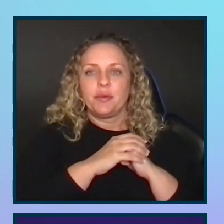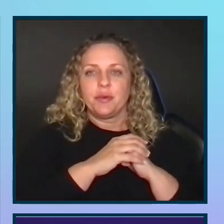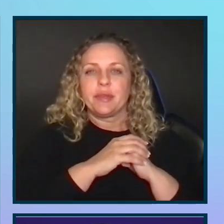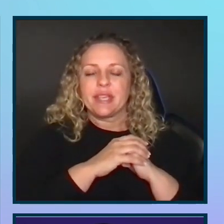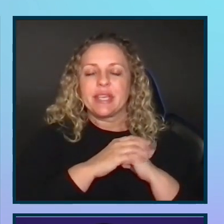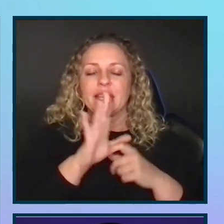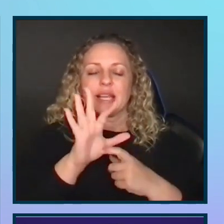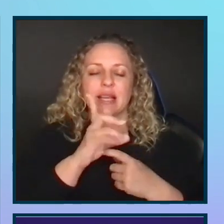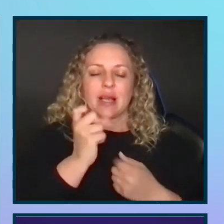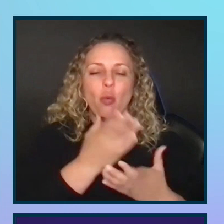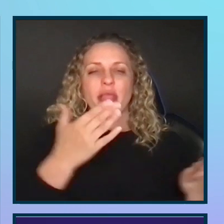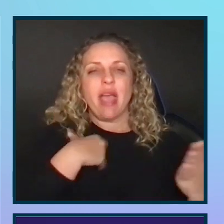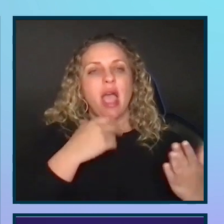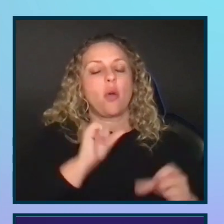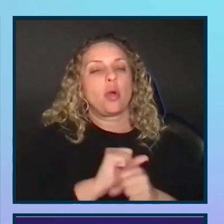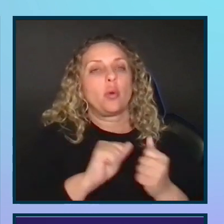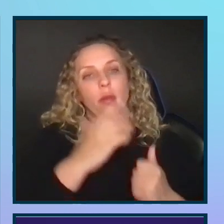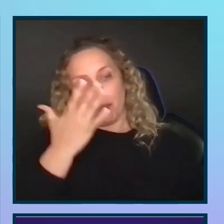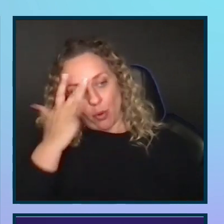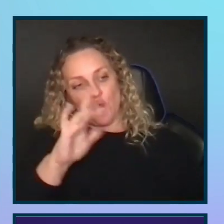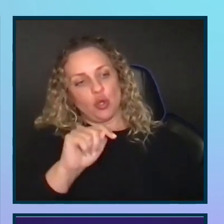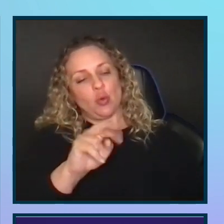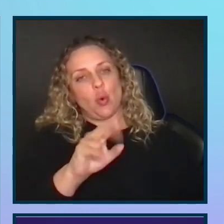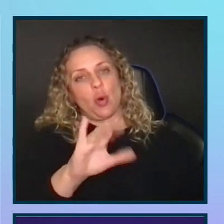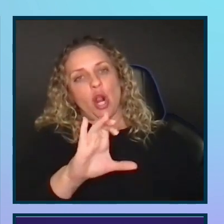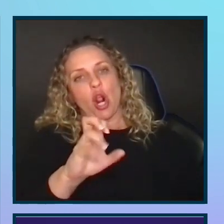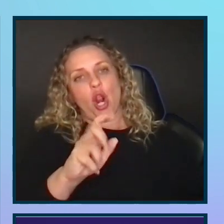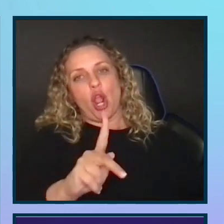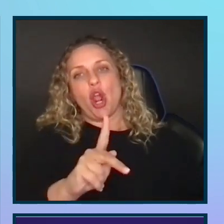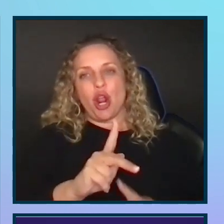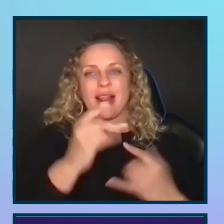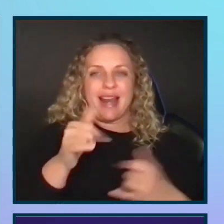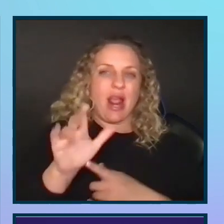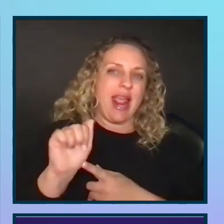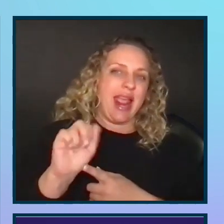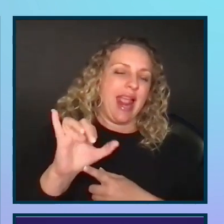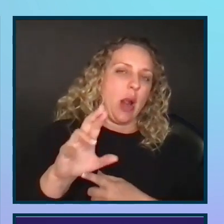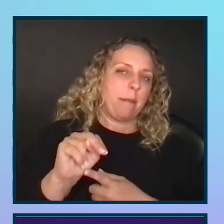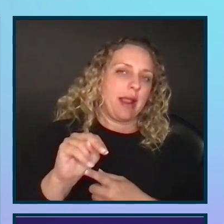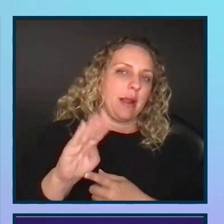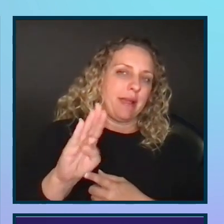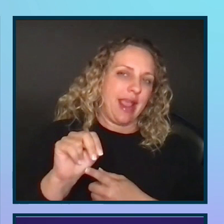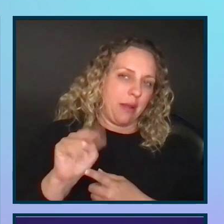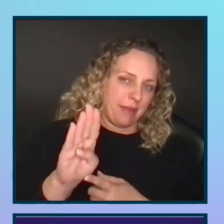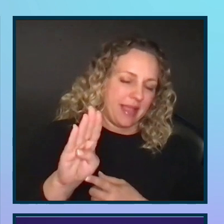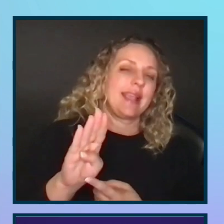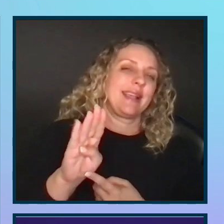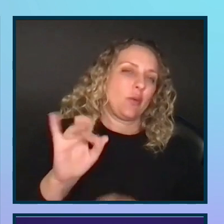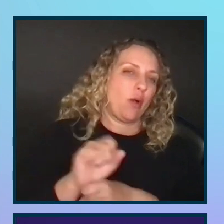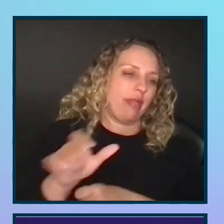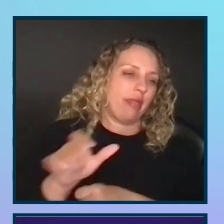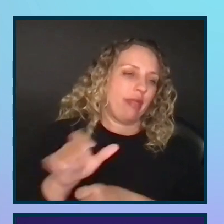one thing, I worked with the brilliant Tori Clark on this one, now at Airbnb. What we talked about a lot was the concept